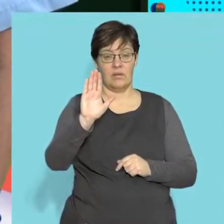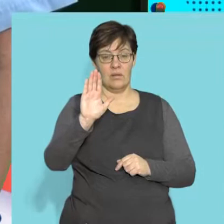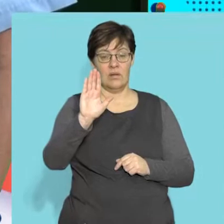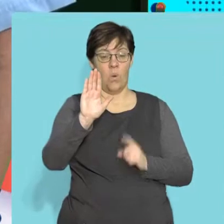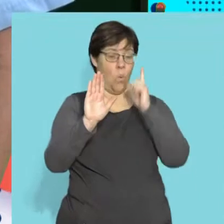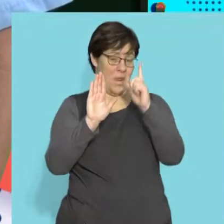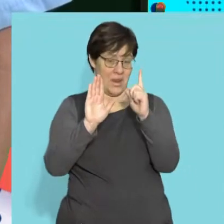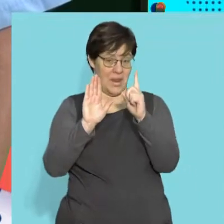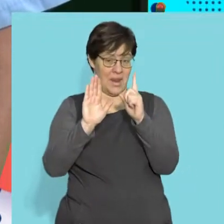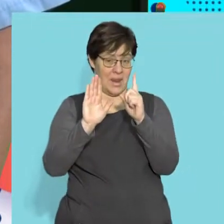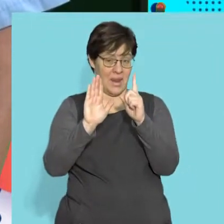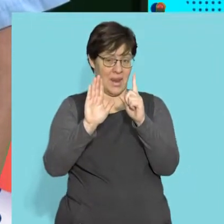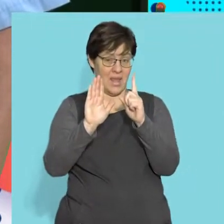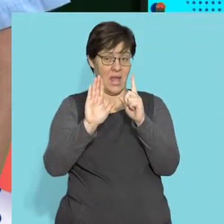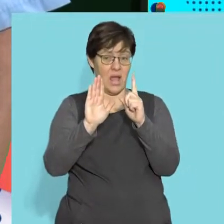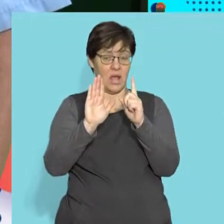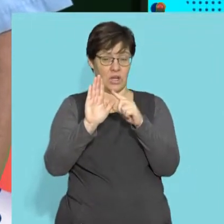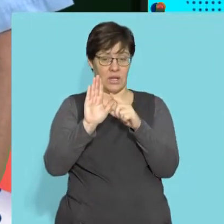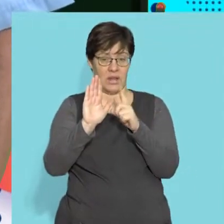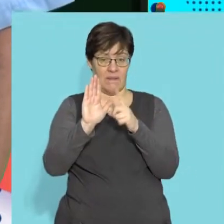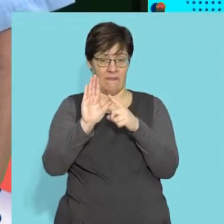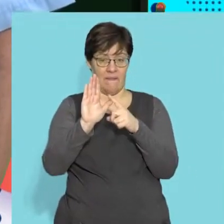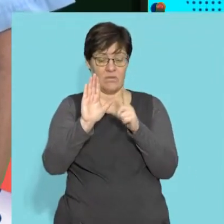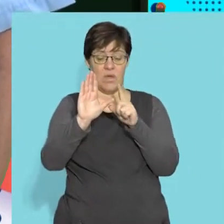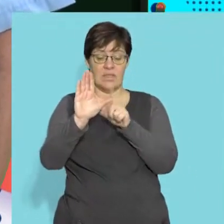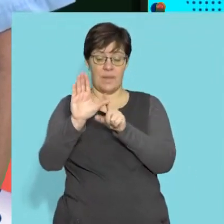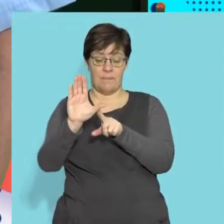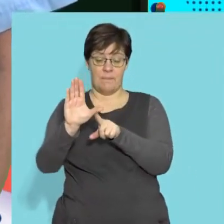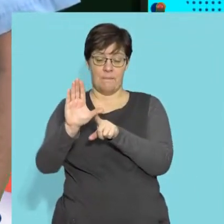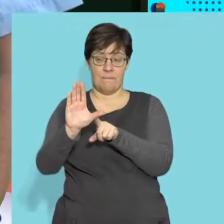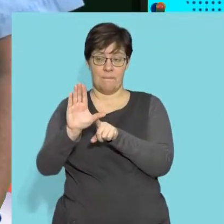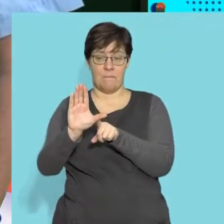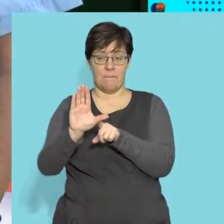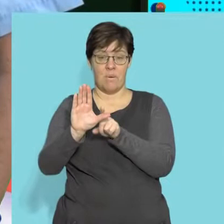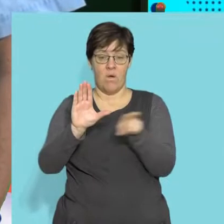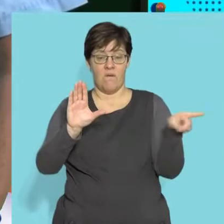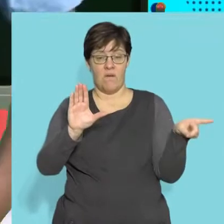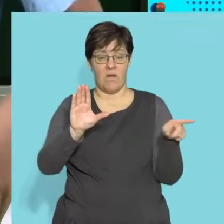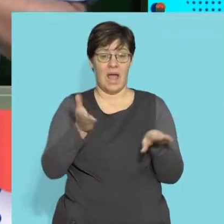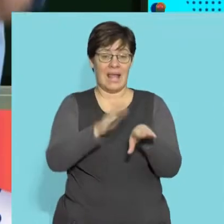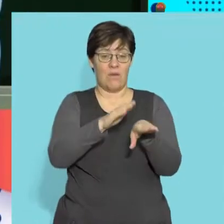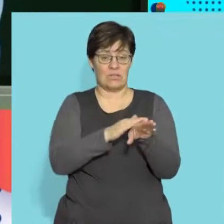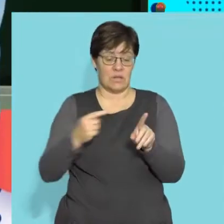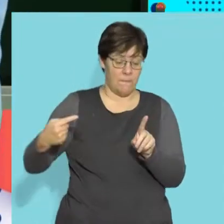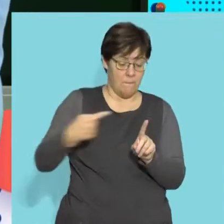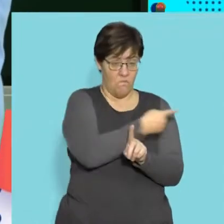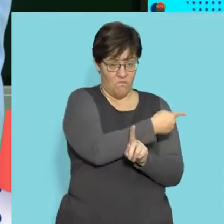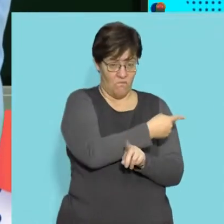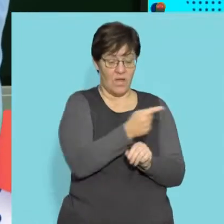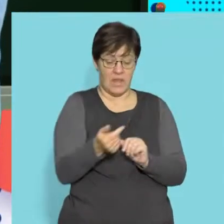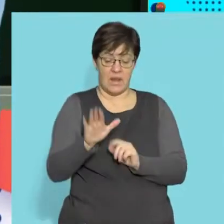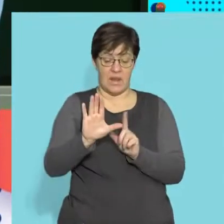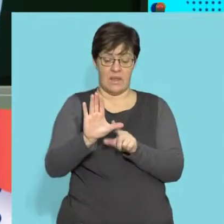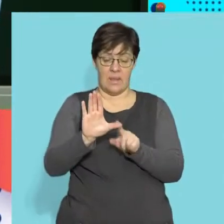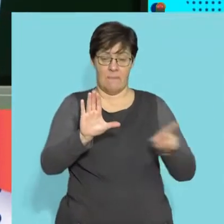you are taking a single conductor, then point the thumb in the direction of